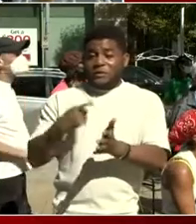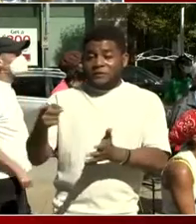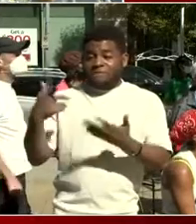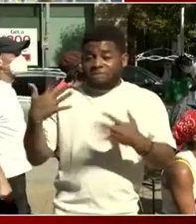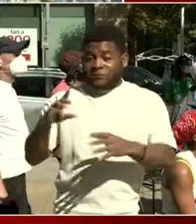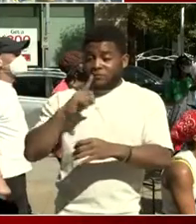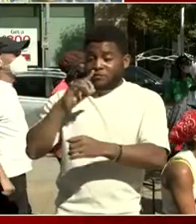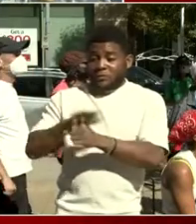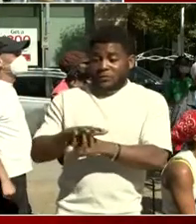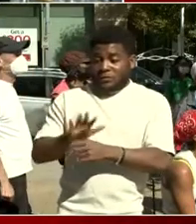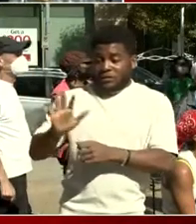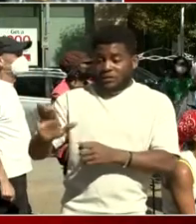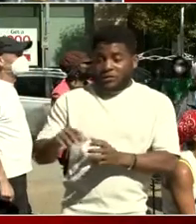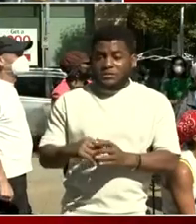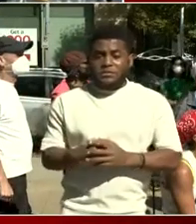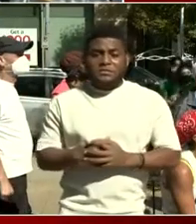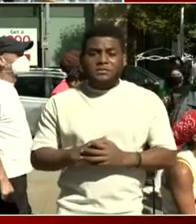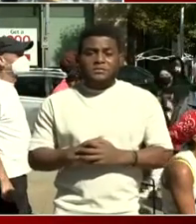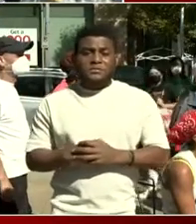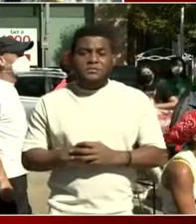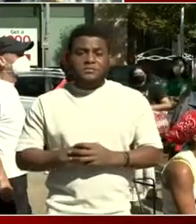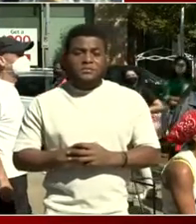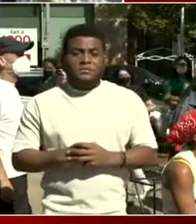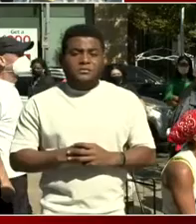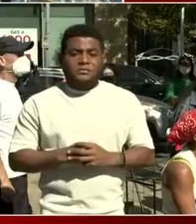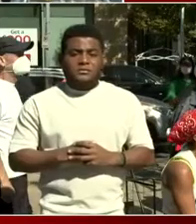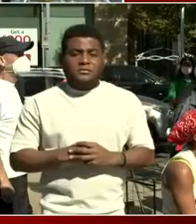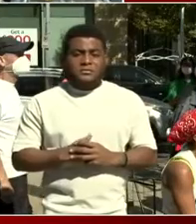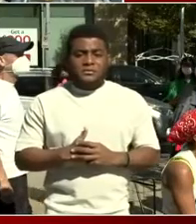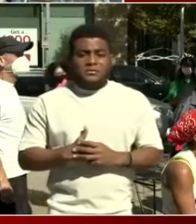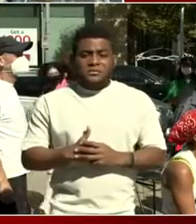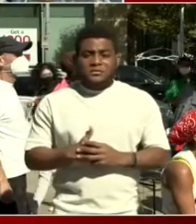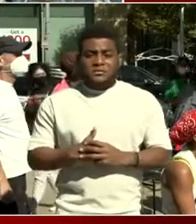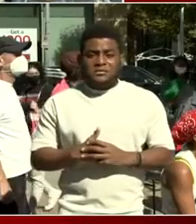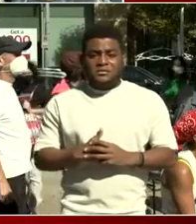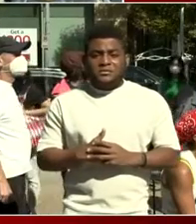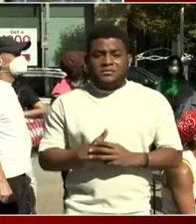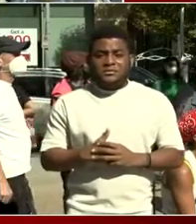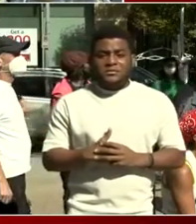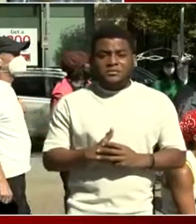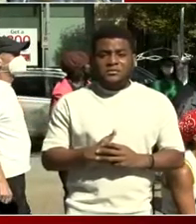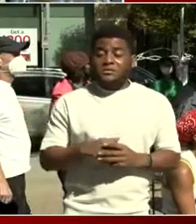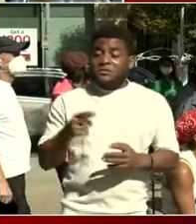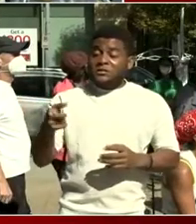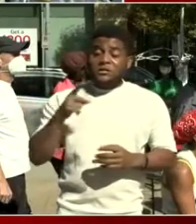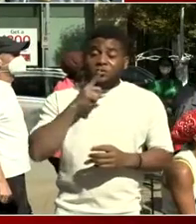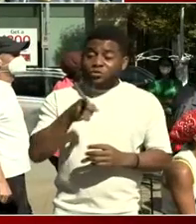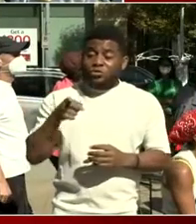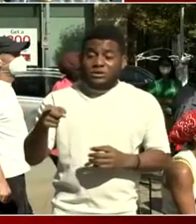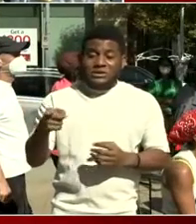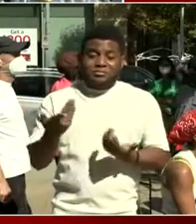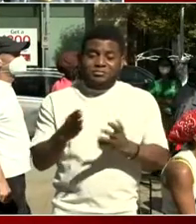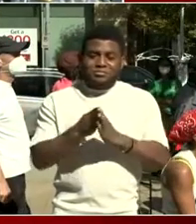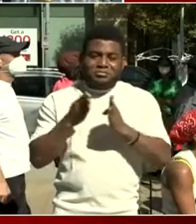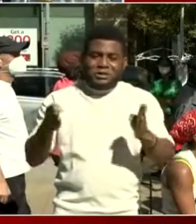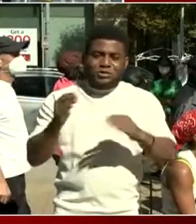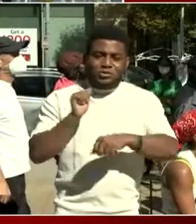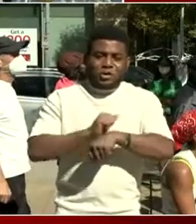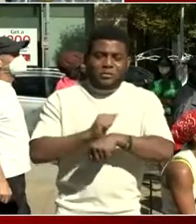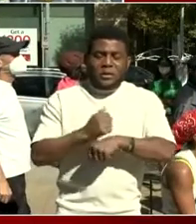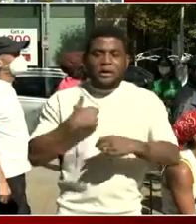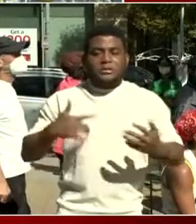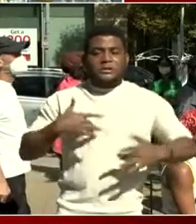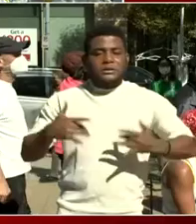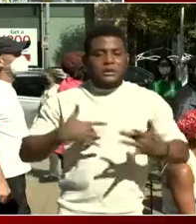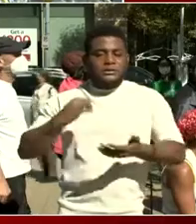certainty in the office, to have major roles filled, and we look forward to working in collaboration with them. I